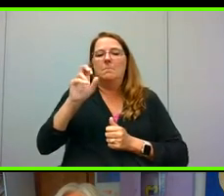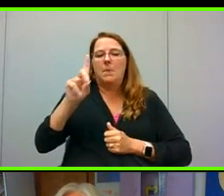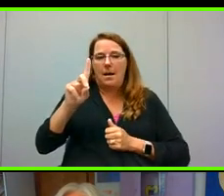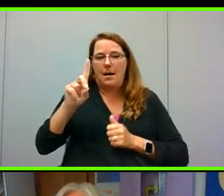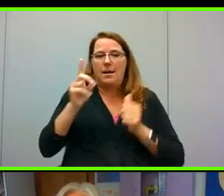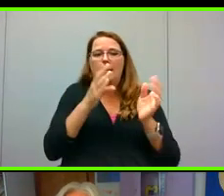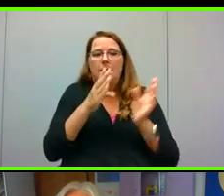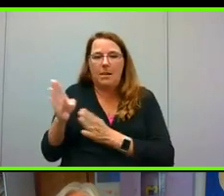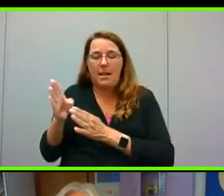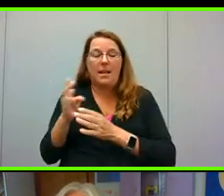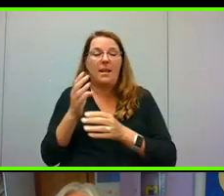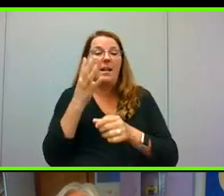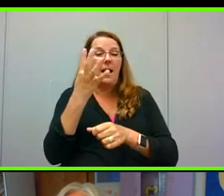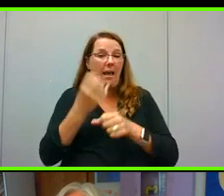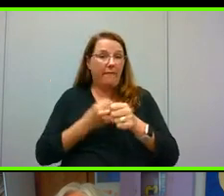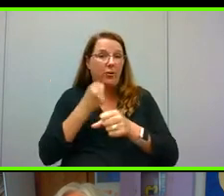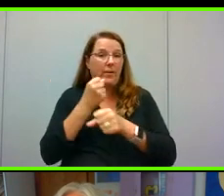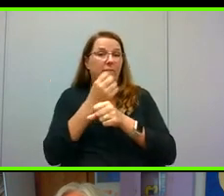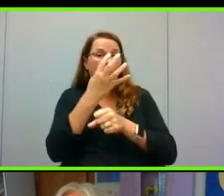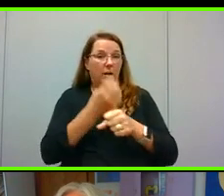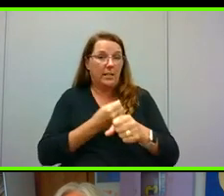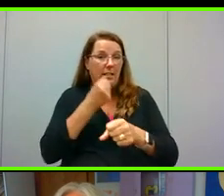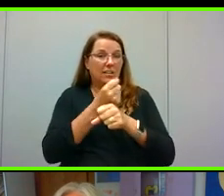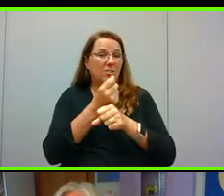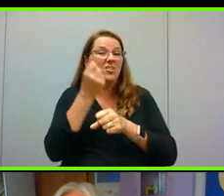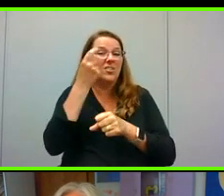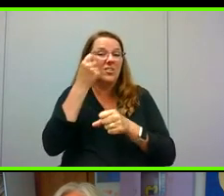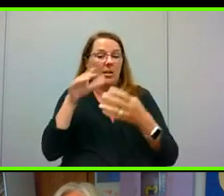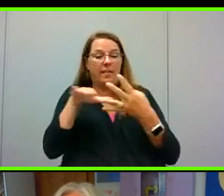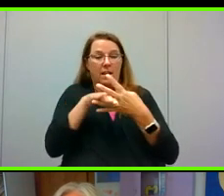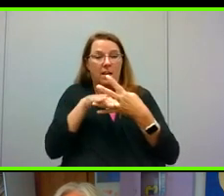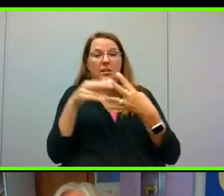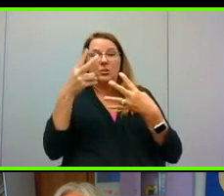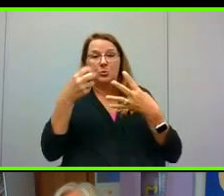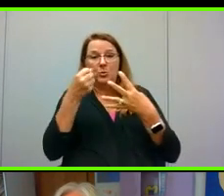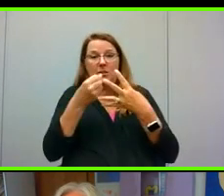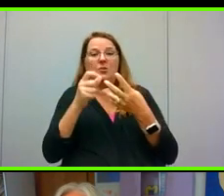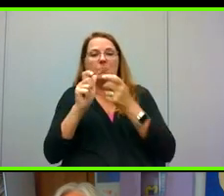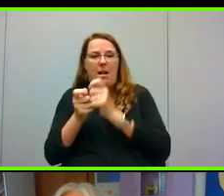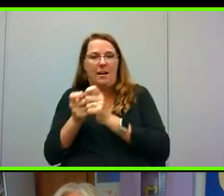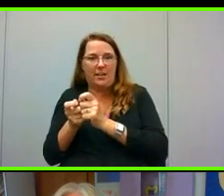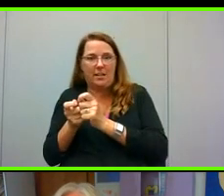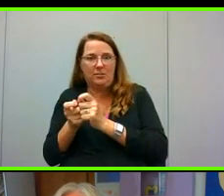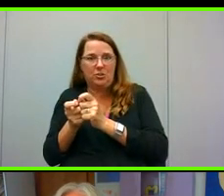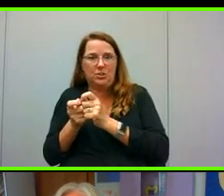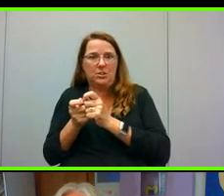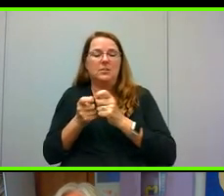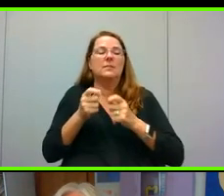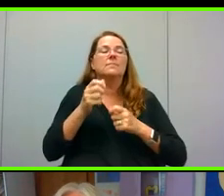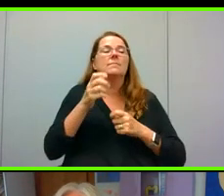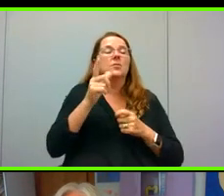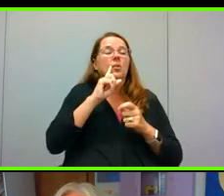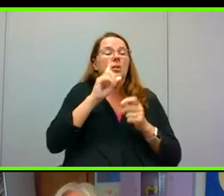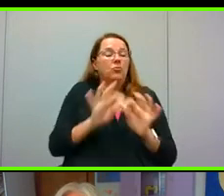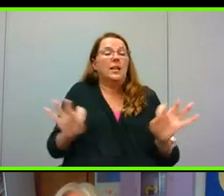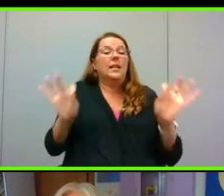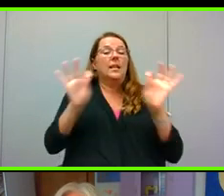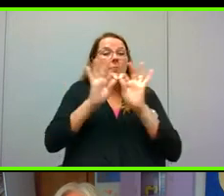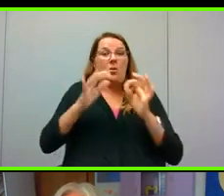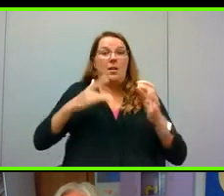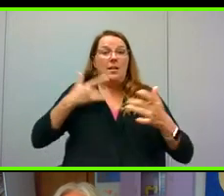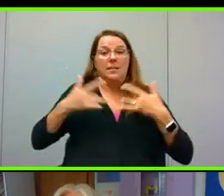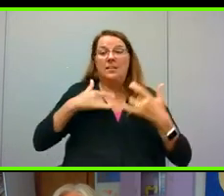years and with a 2-year modification. And the reason that I think it's really important and it's exciting is that